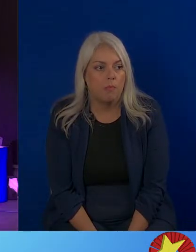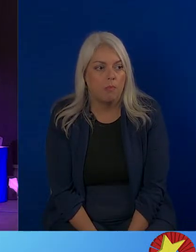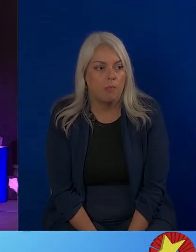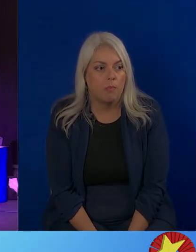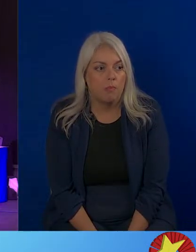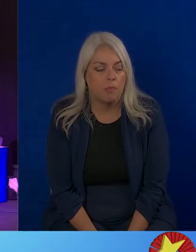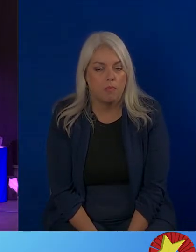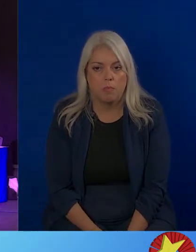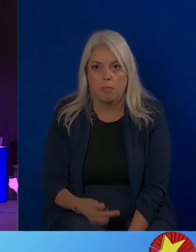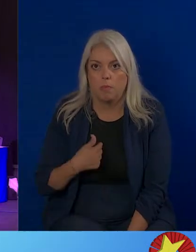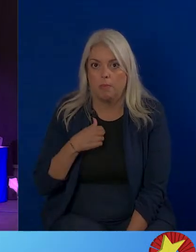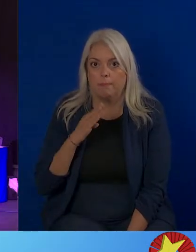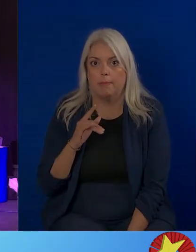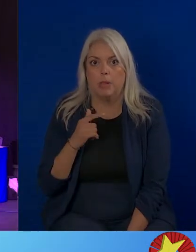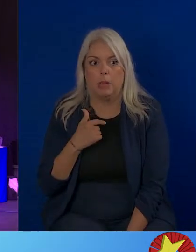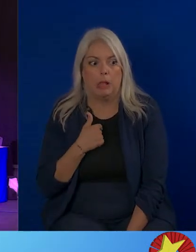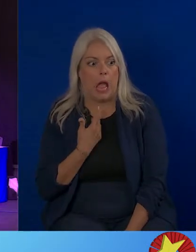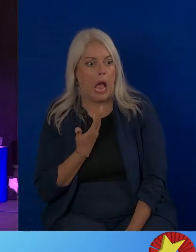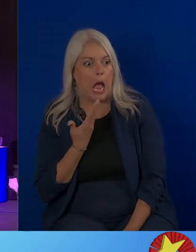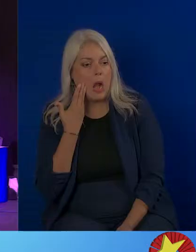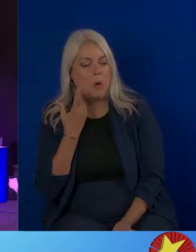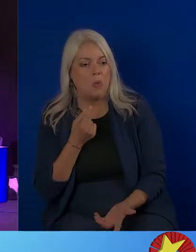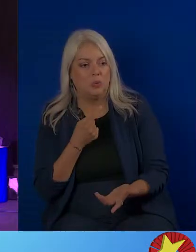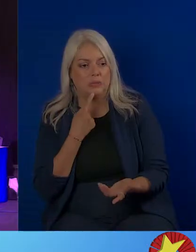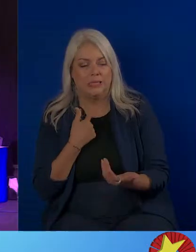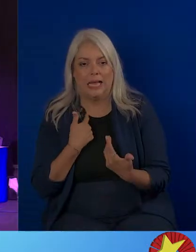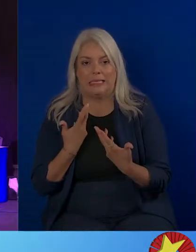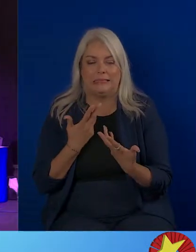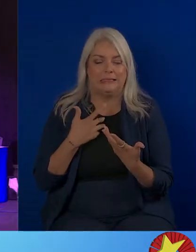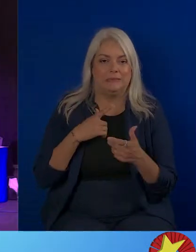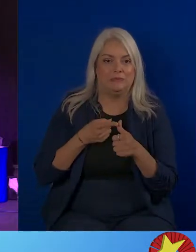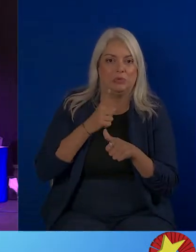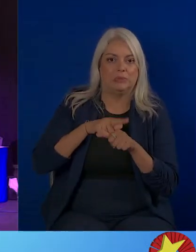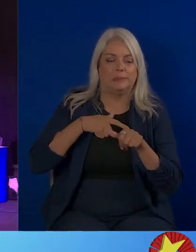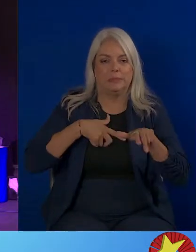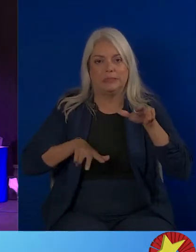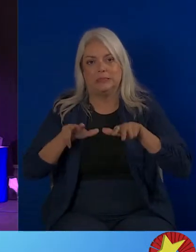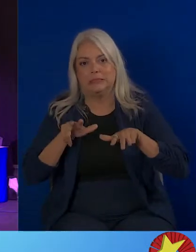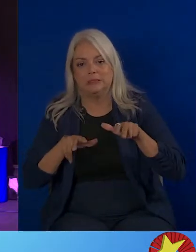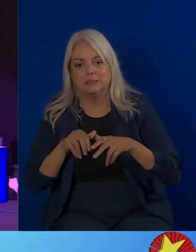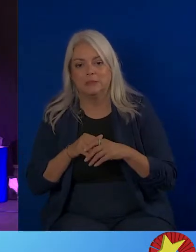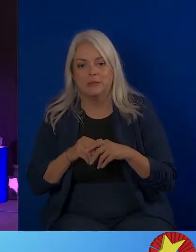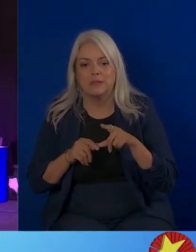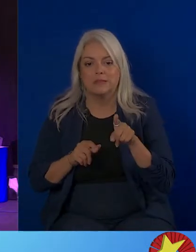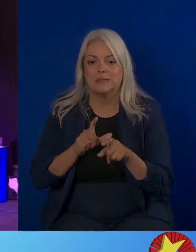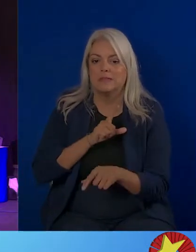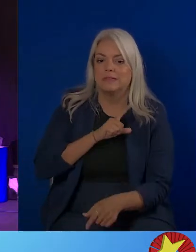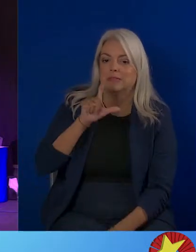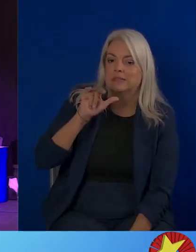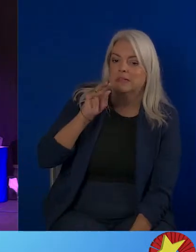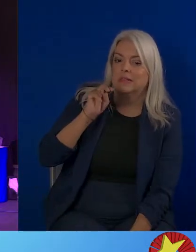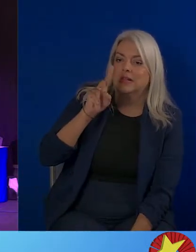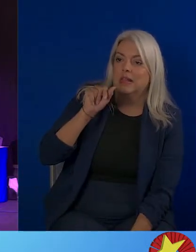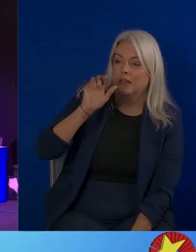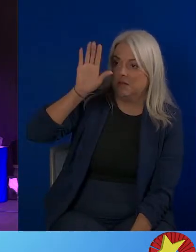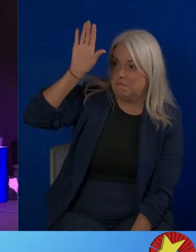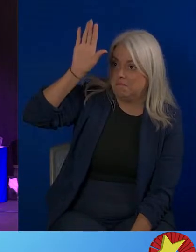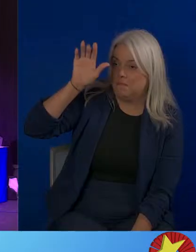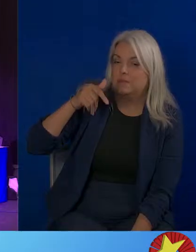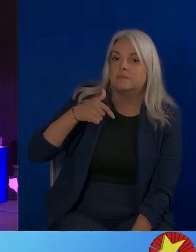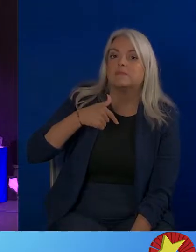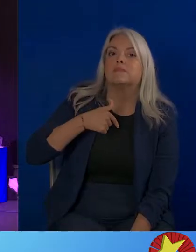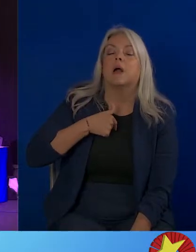I don't know what to say. I'm sorry. This is Board Member Bove. I would move